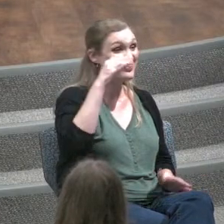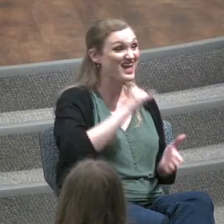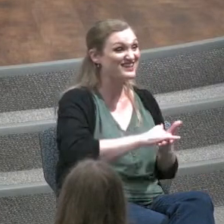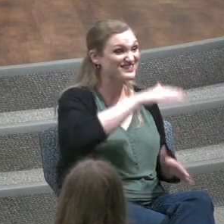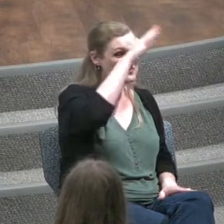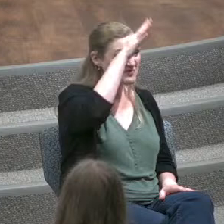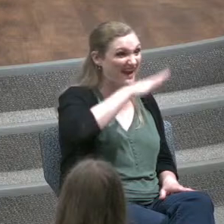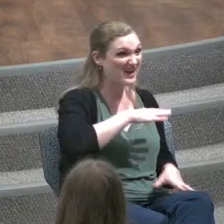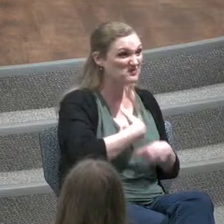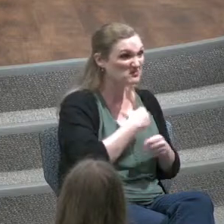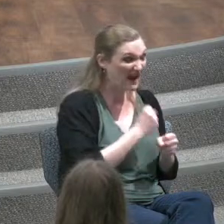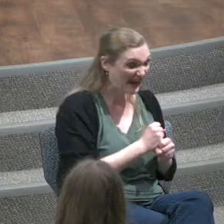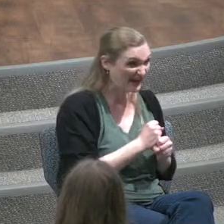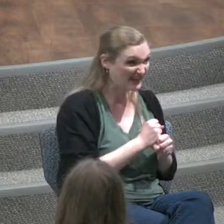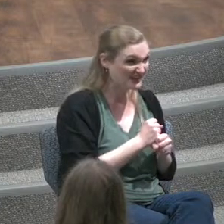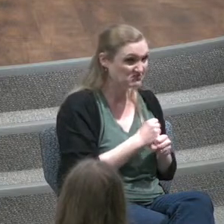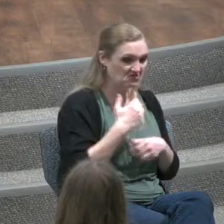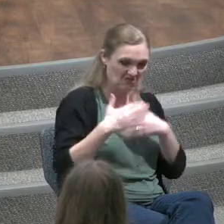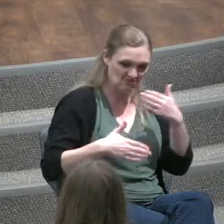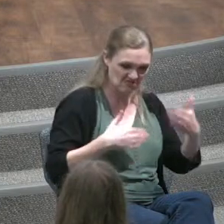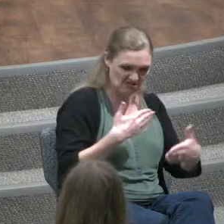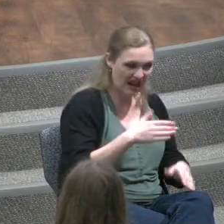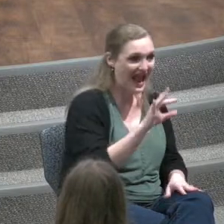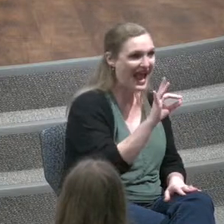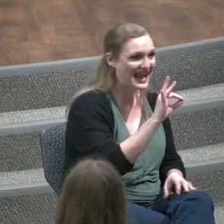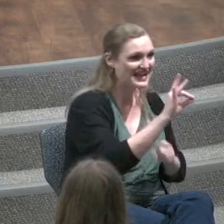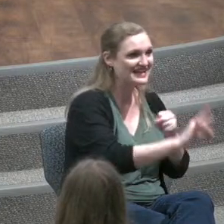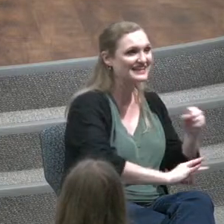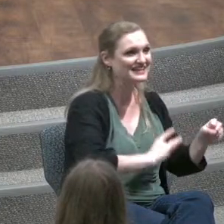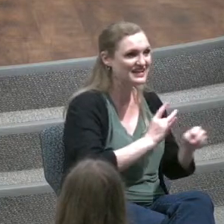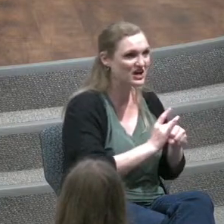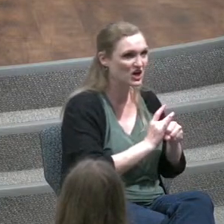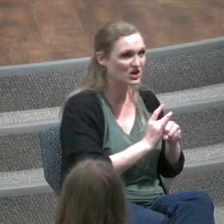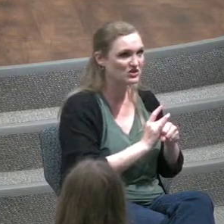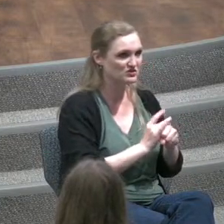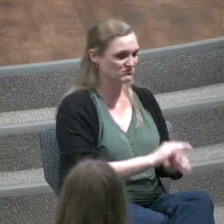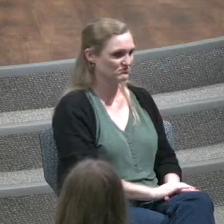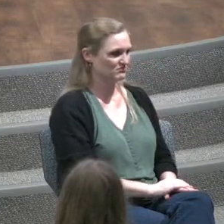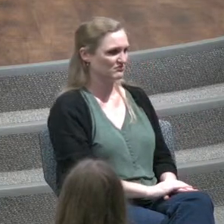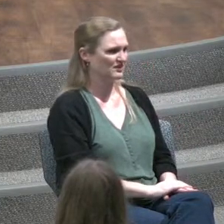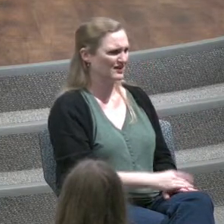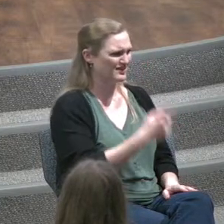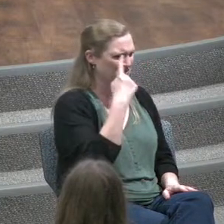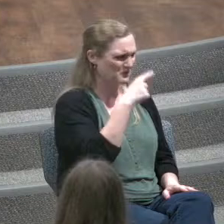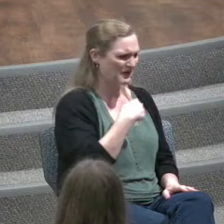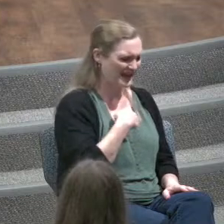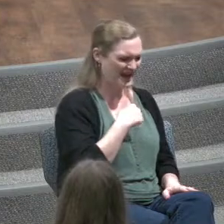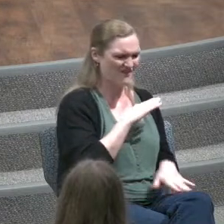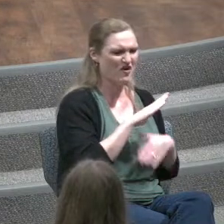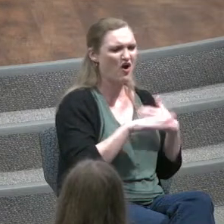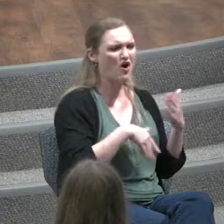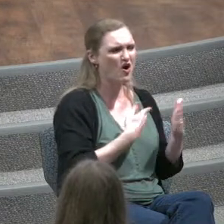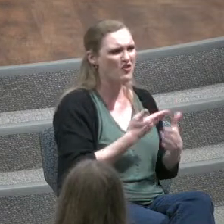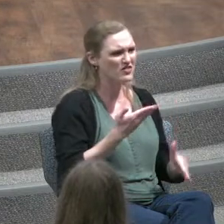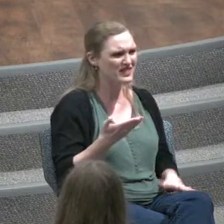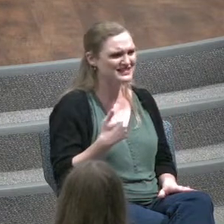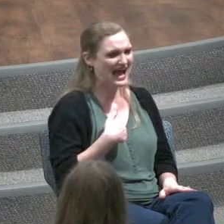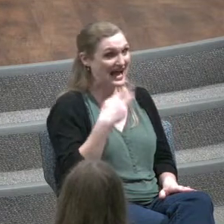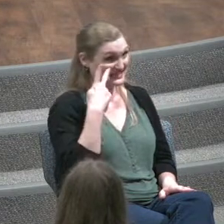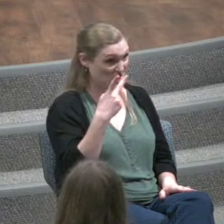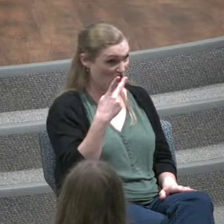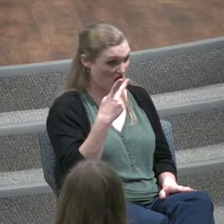is man-made, over a period of 8 years, which is, to me, of all the things that I